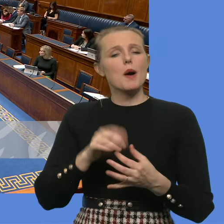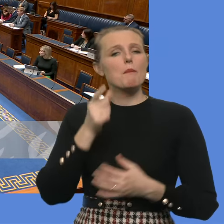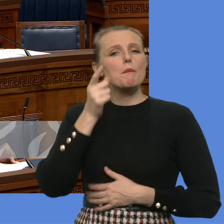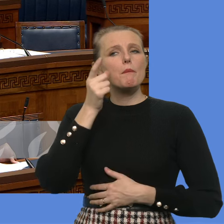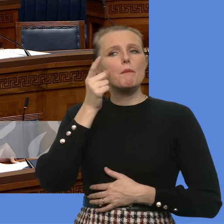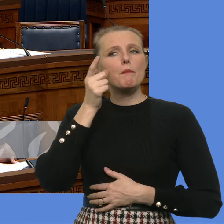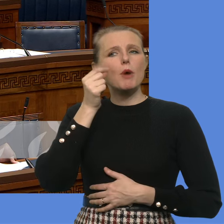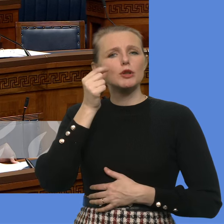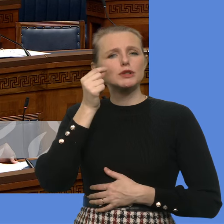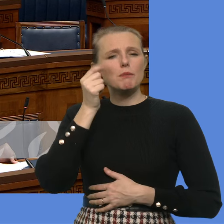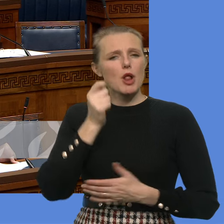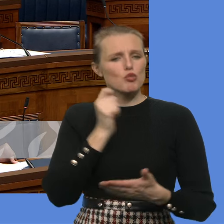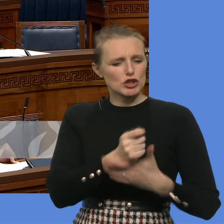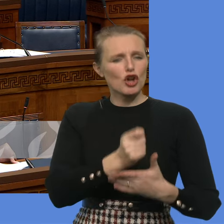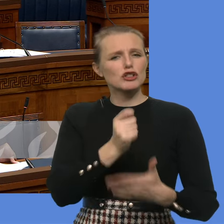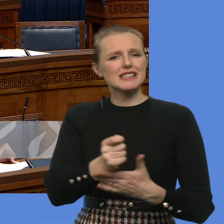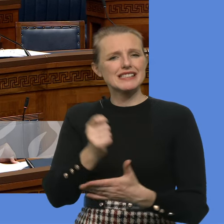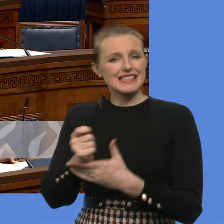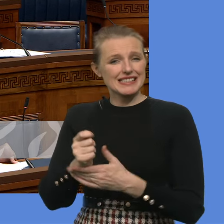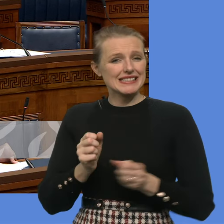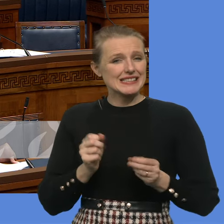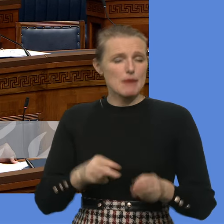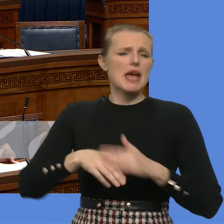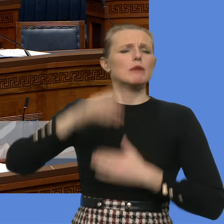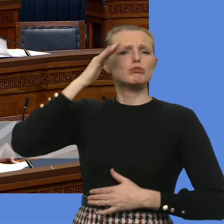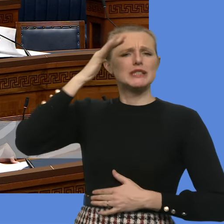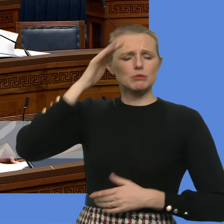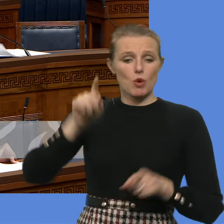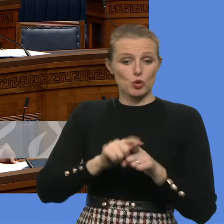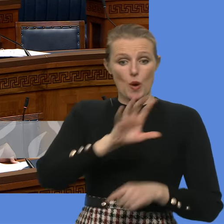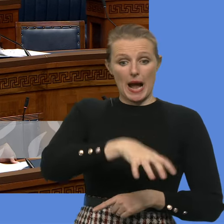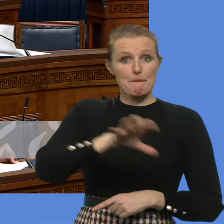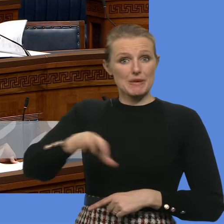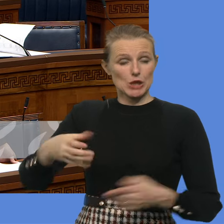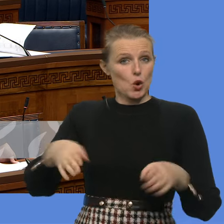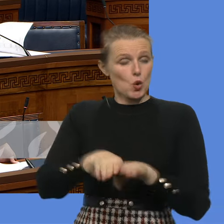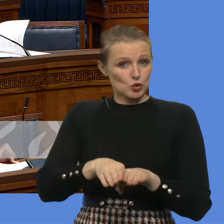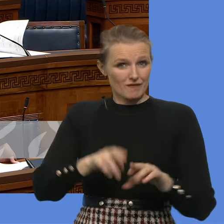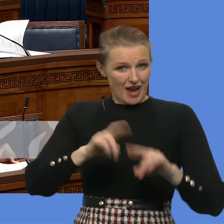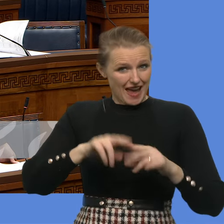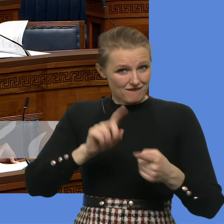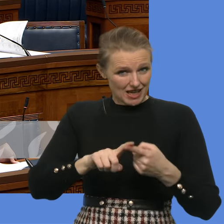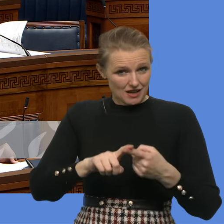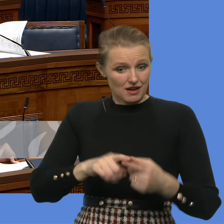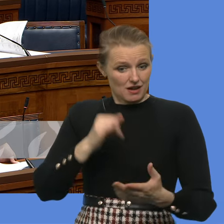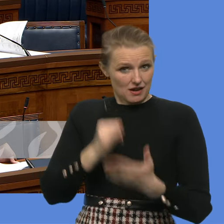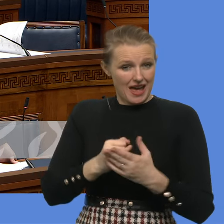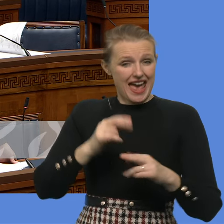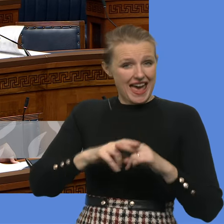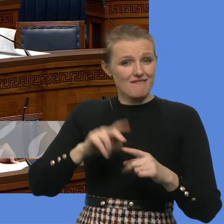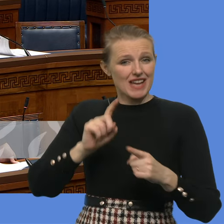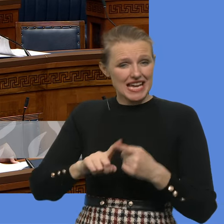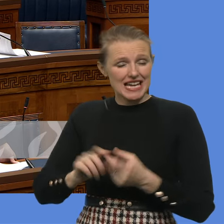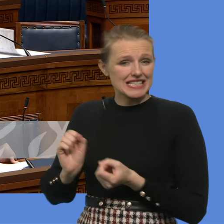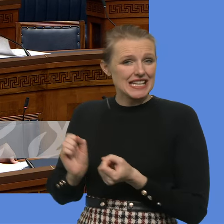potential redundancy scheme in principle and potential campus closures in review of the FE delivery